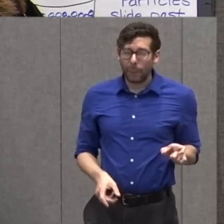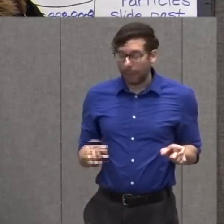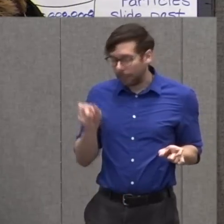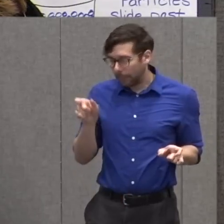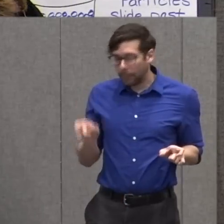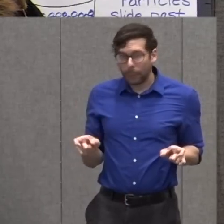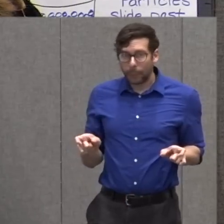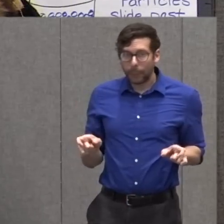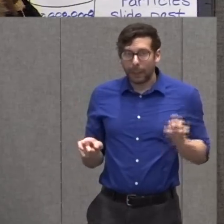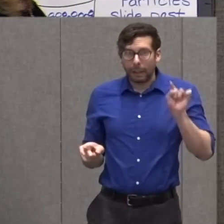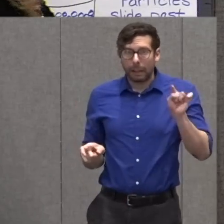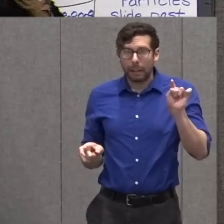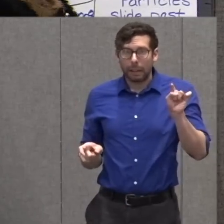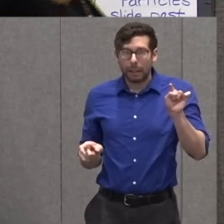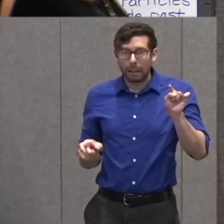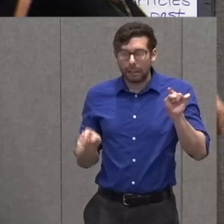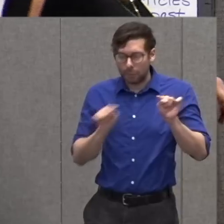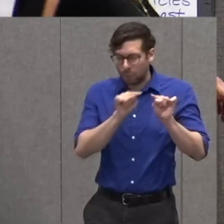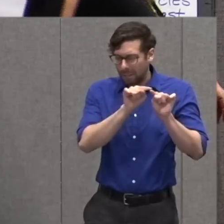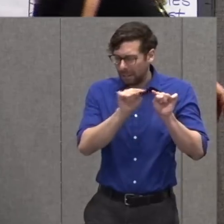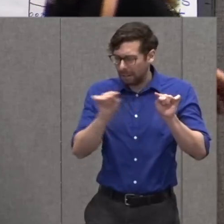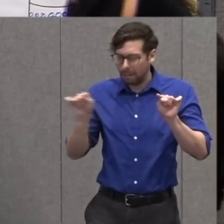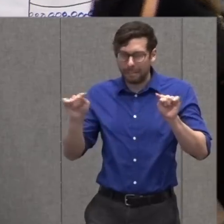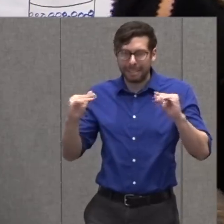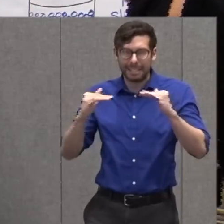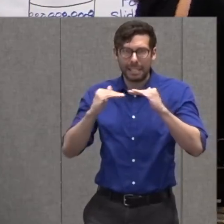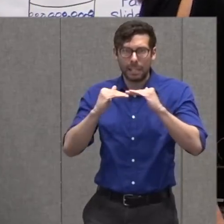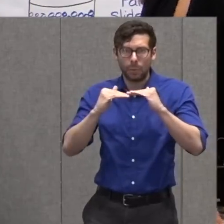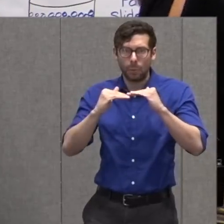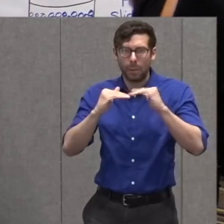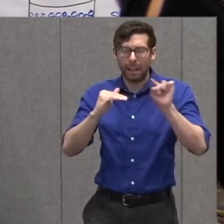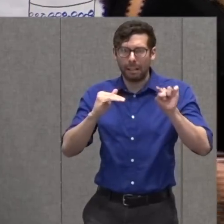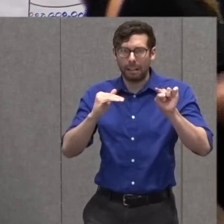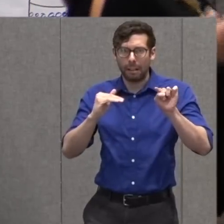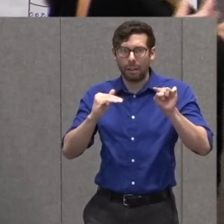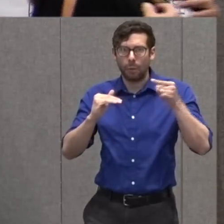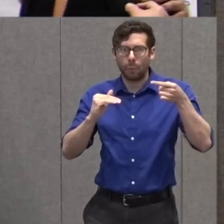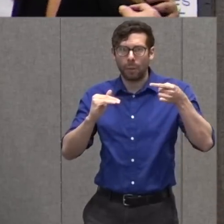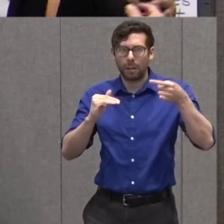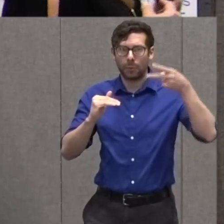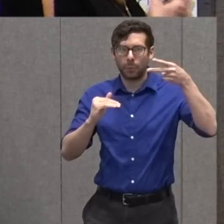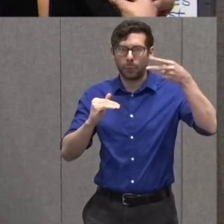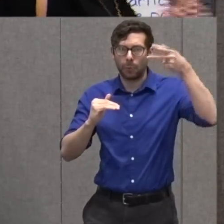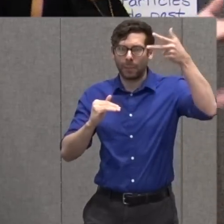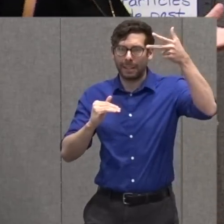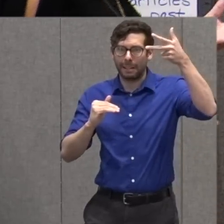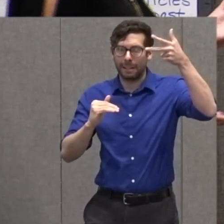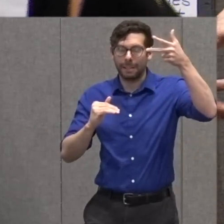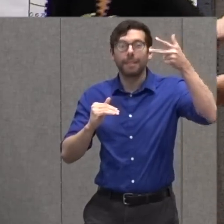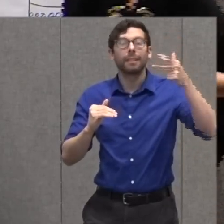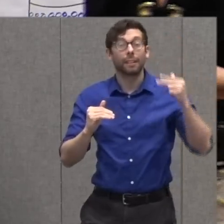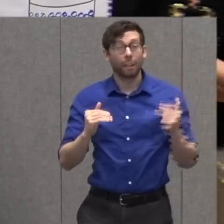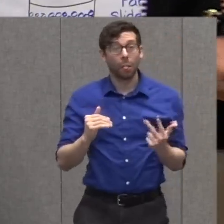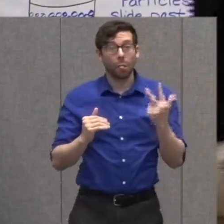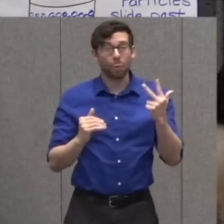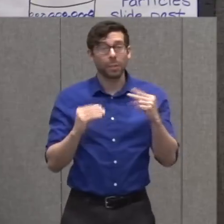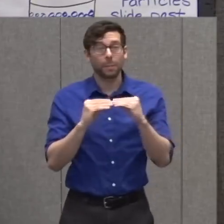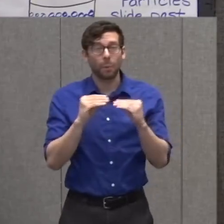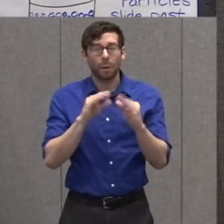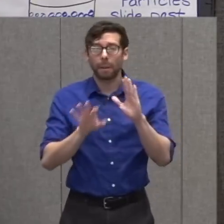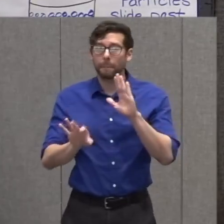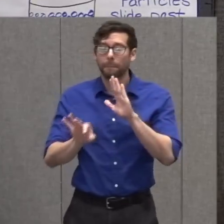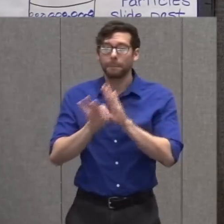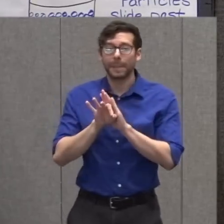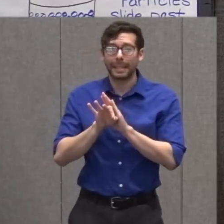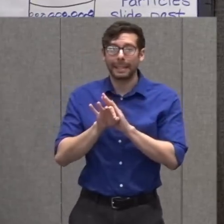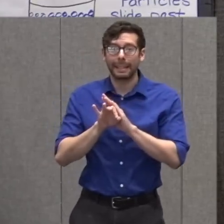it's 3 more. Very good. 3 more people chose sink than float. I would have done a subtraction problem. Oh, yes.